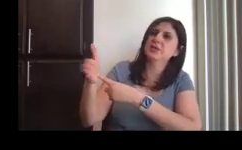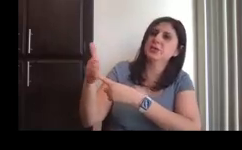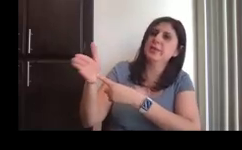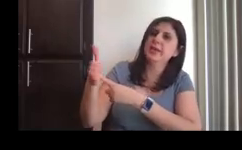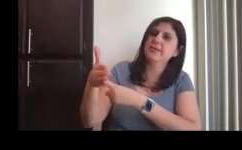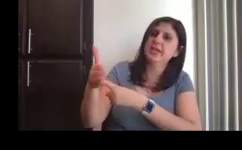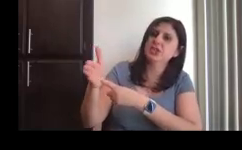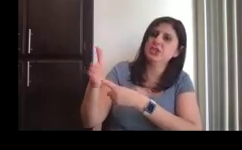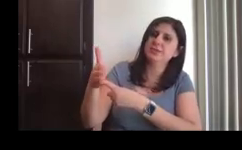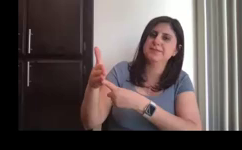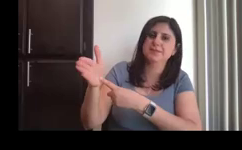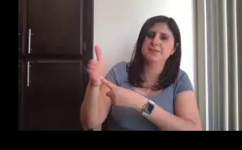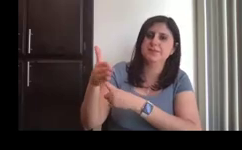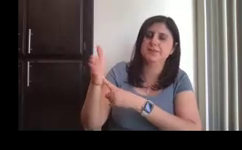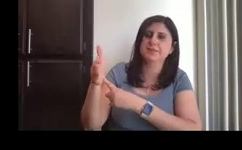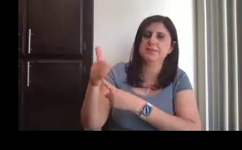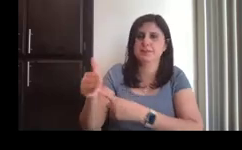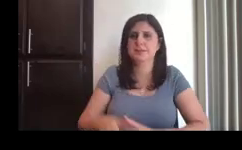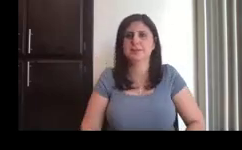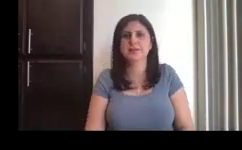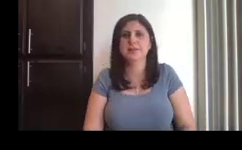Kind of like it's swimming a fish.